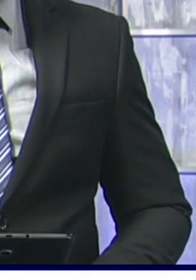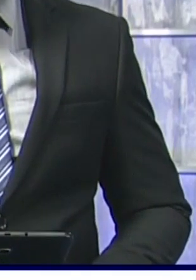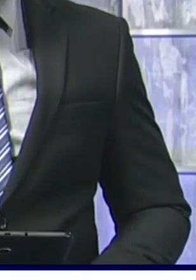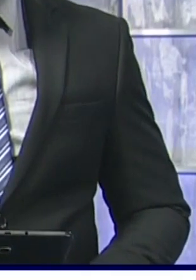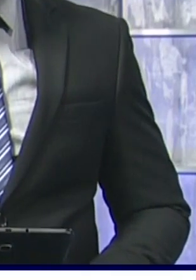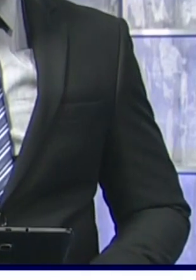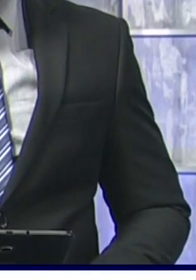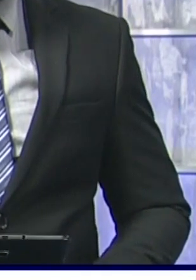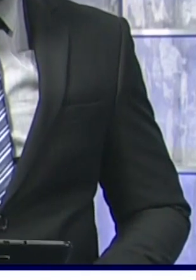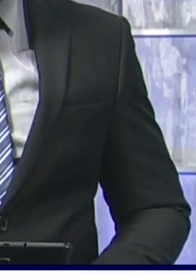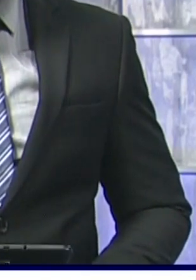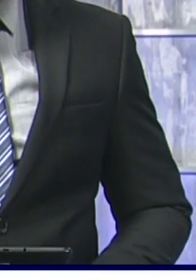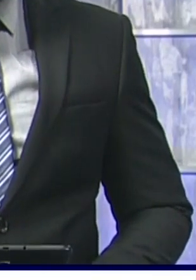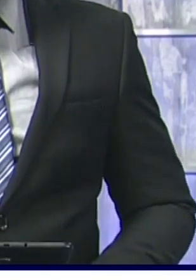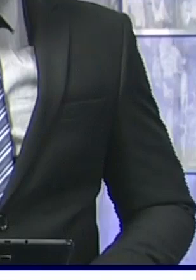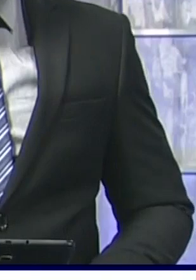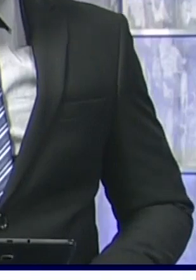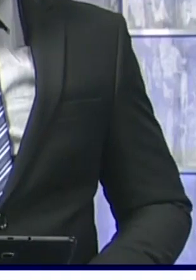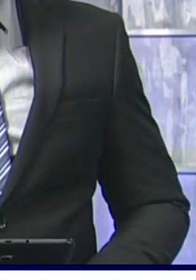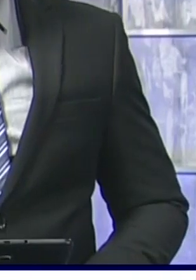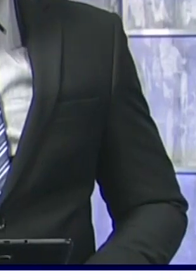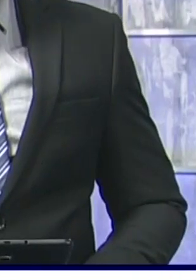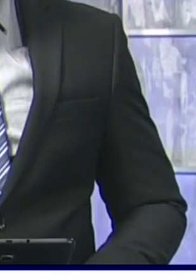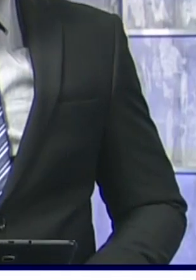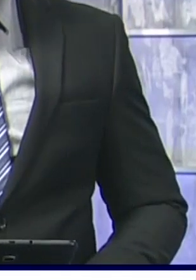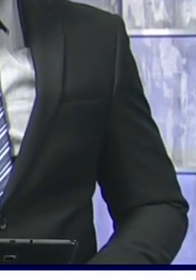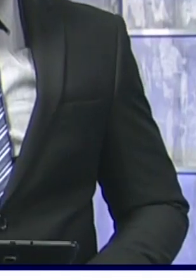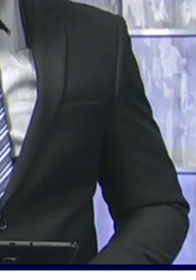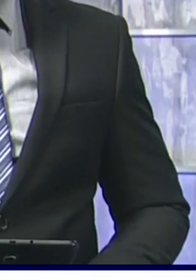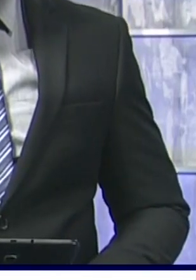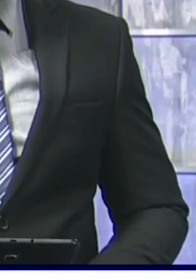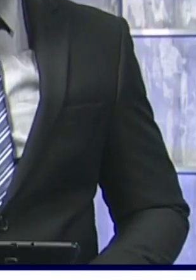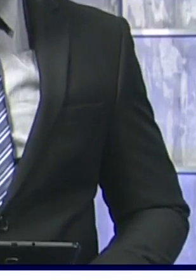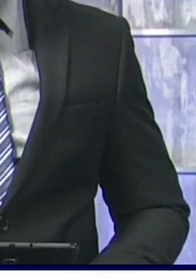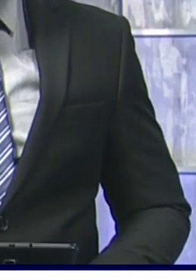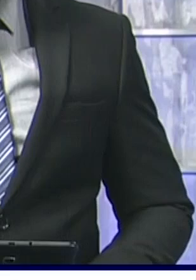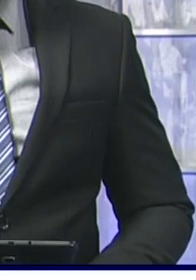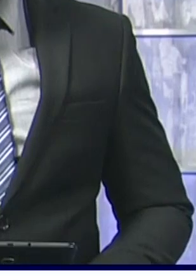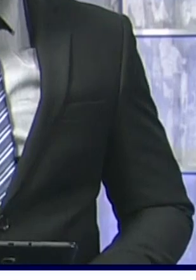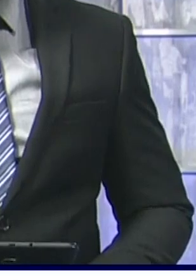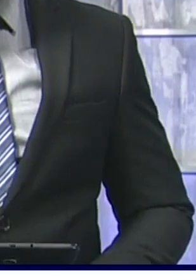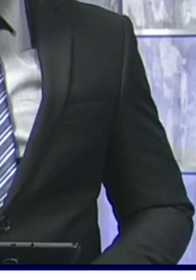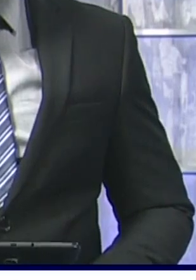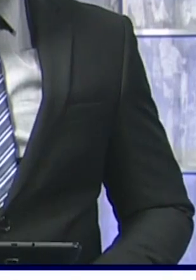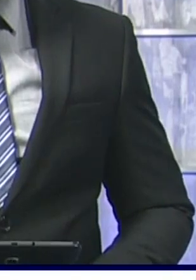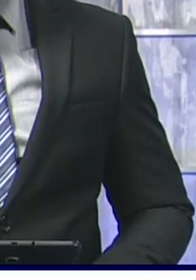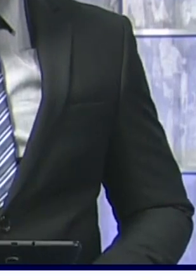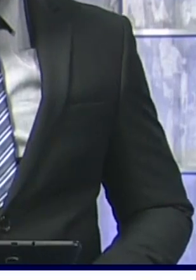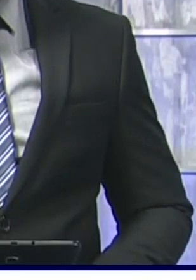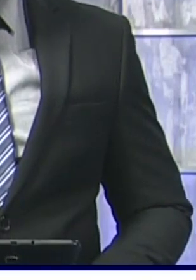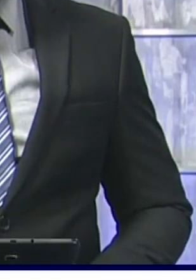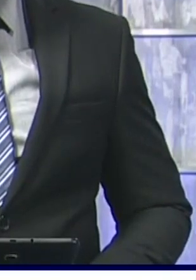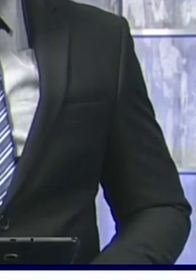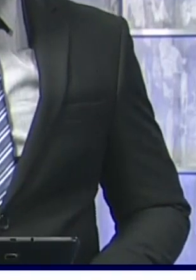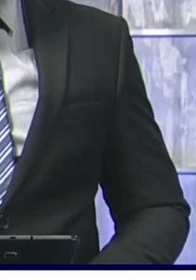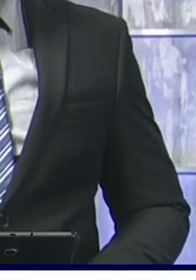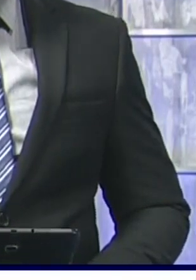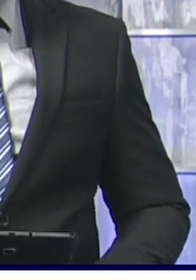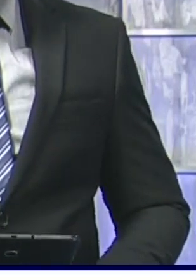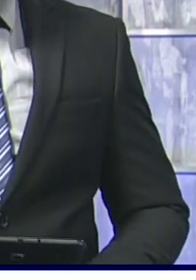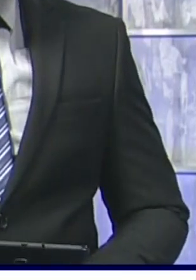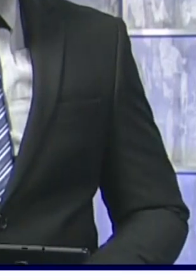of the Freedom of Barbados. Regional beauties are seeking to influence policy. And coming up in sports, Day 1 honors